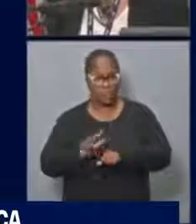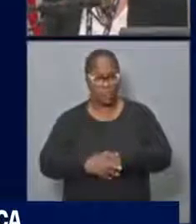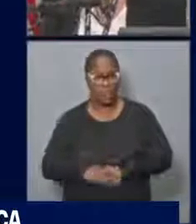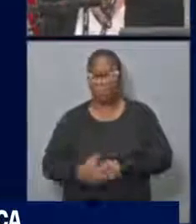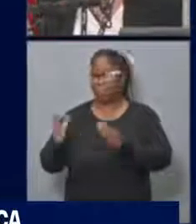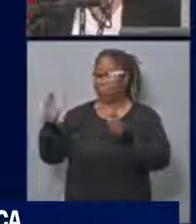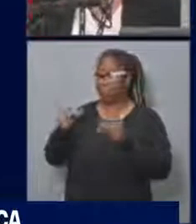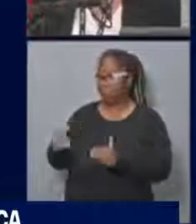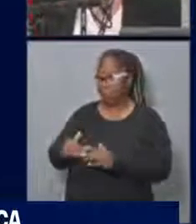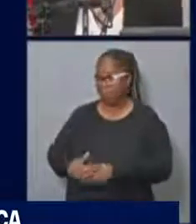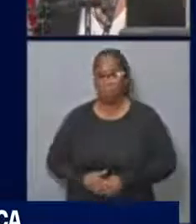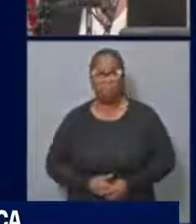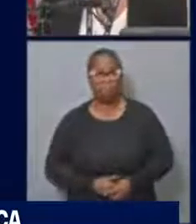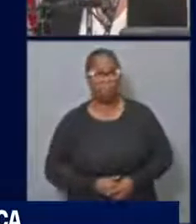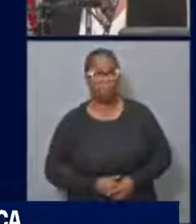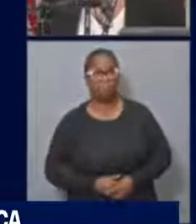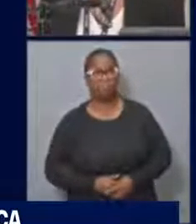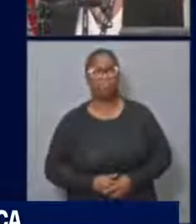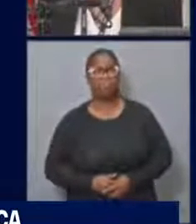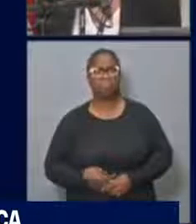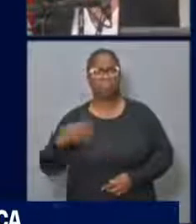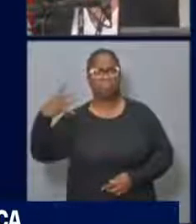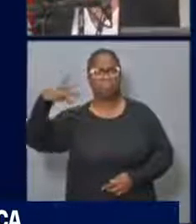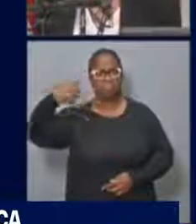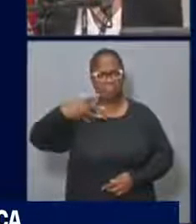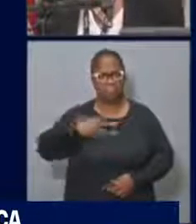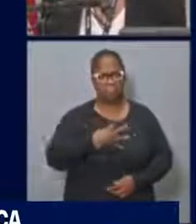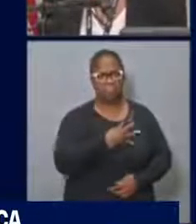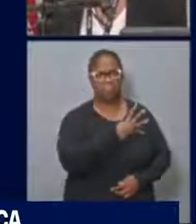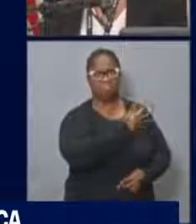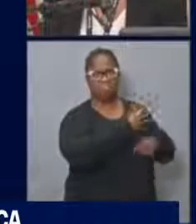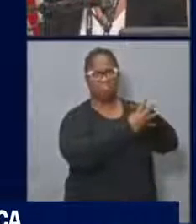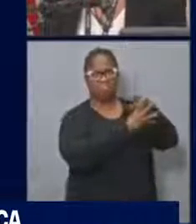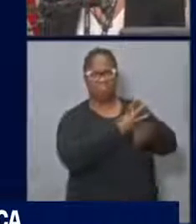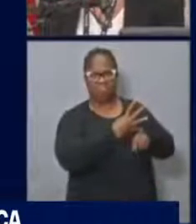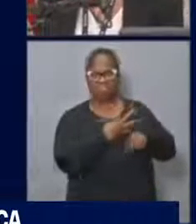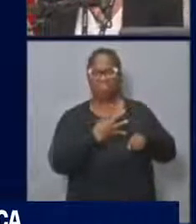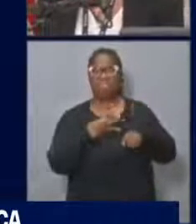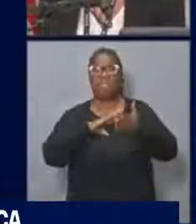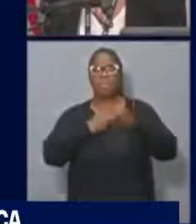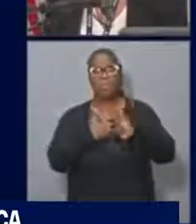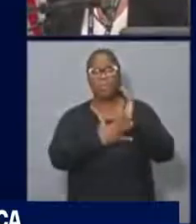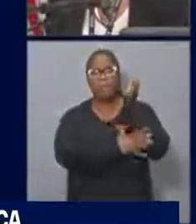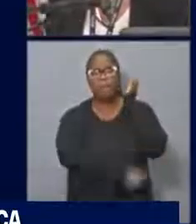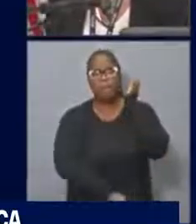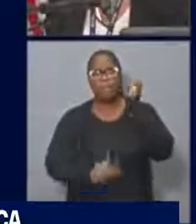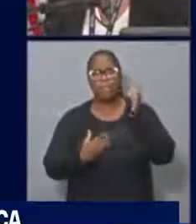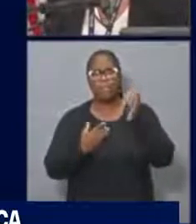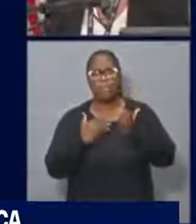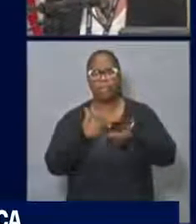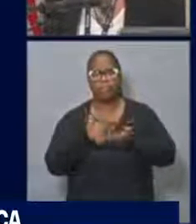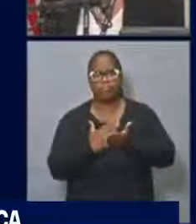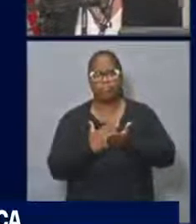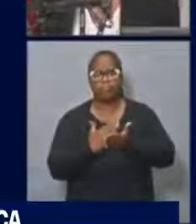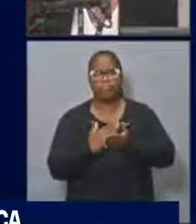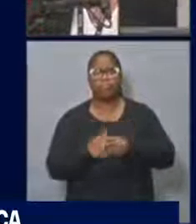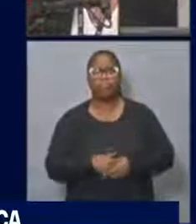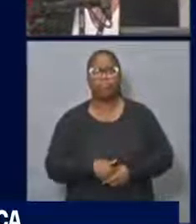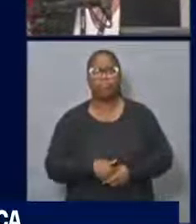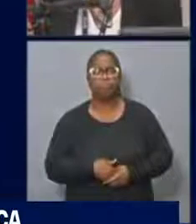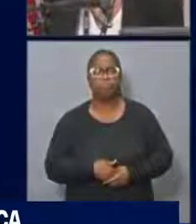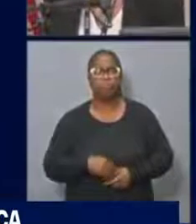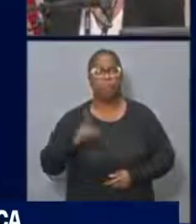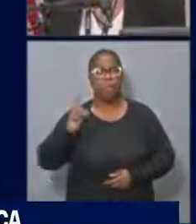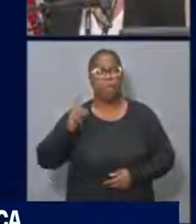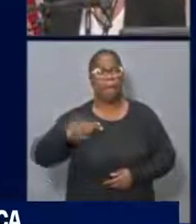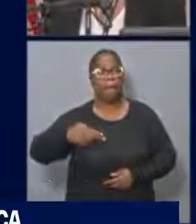Next, I want to look at differences by community poverty rates. And on this slide, the yellow line shows the case rates for communities with the